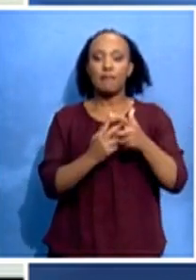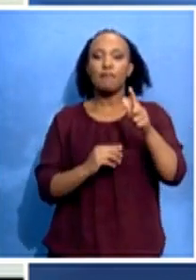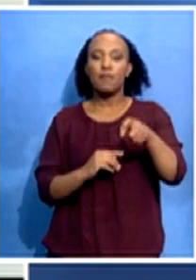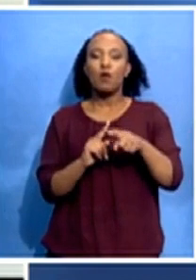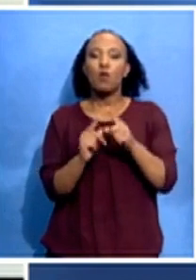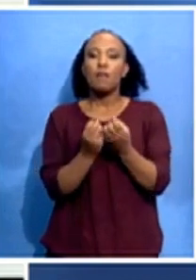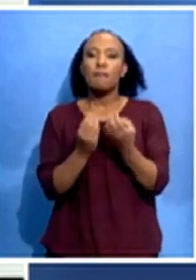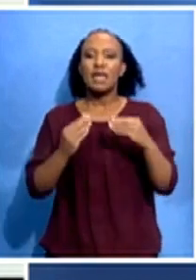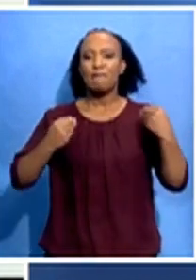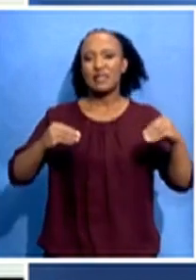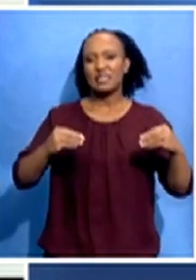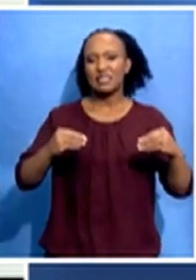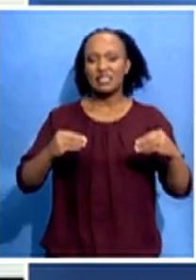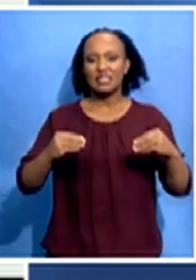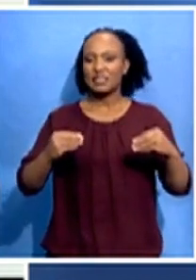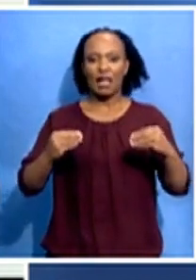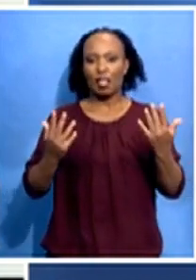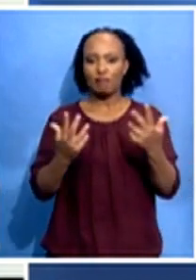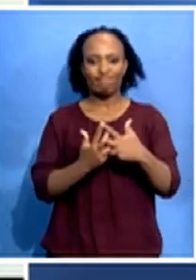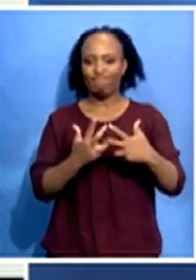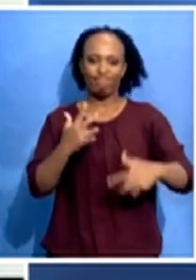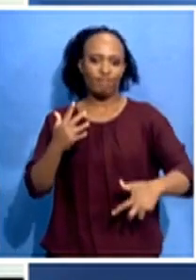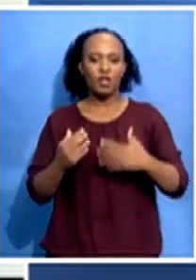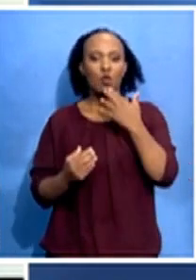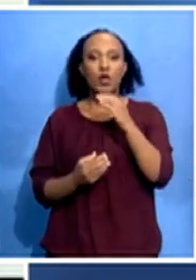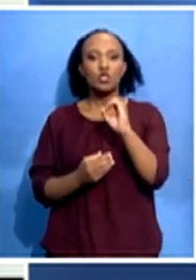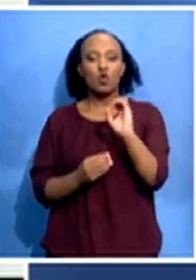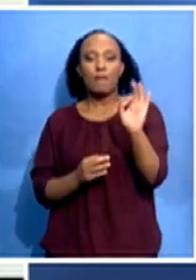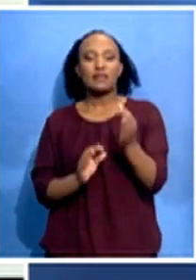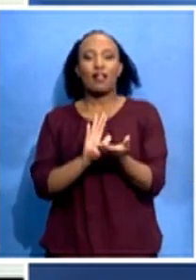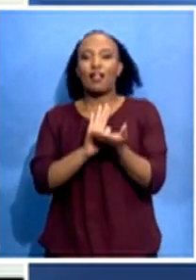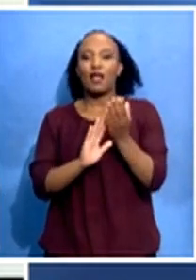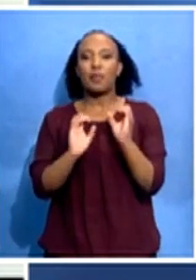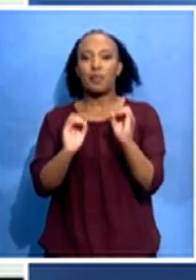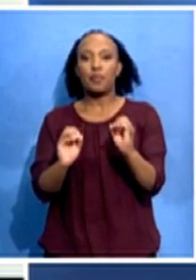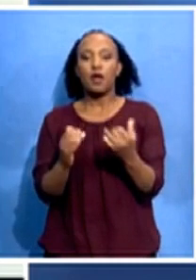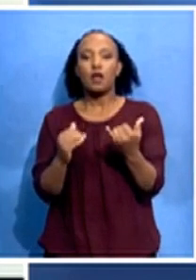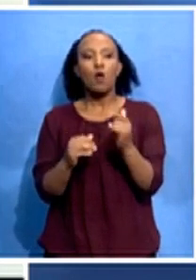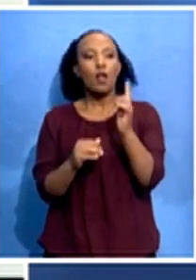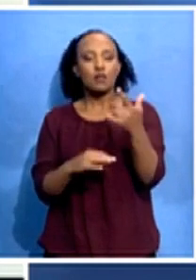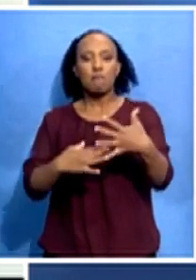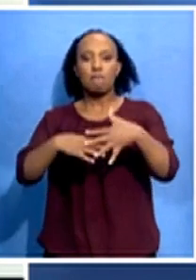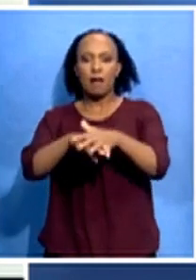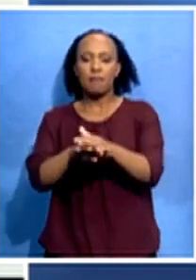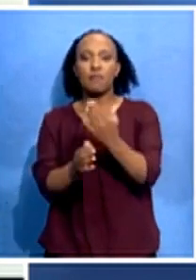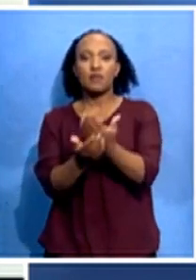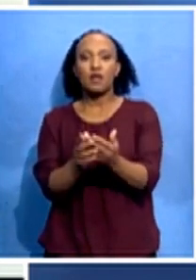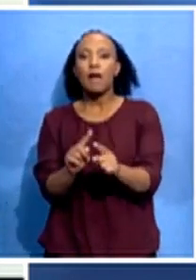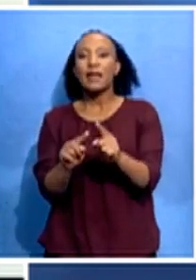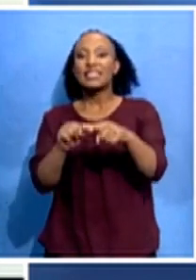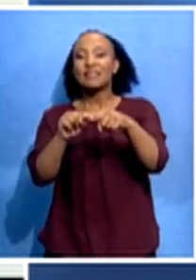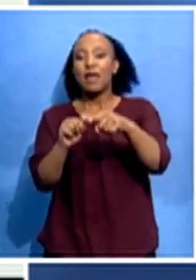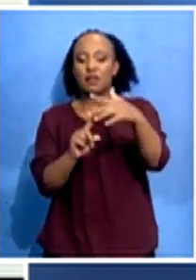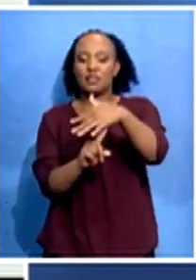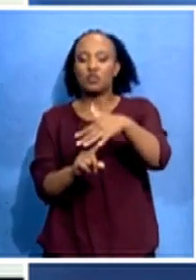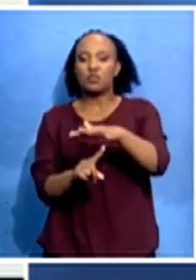get a 0% increase, then effectively, then you can implement it. But that's got to be exceptional circumstances. I think the unexceptional